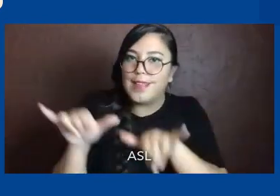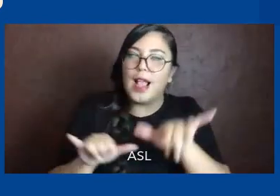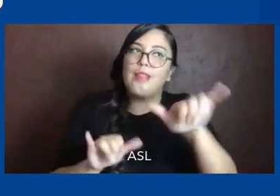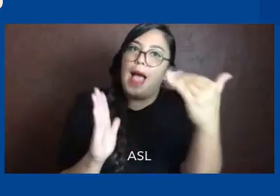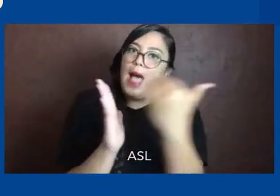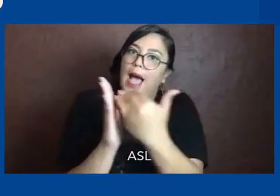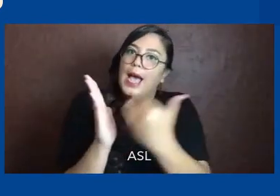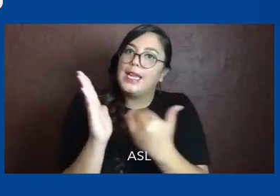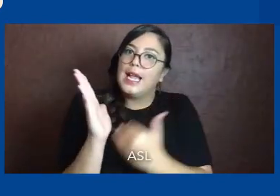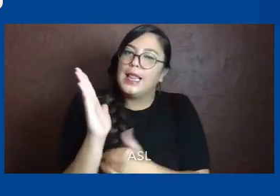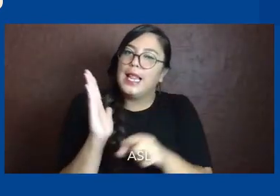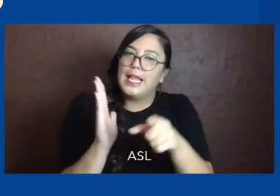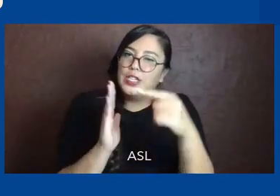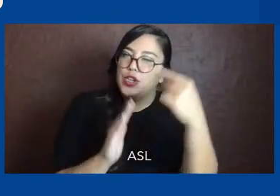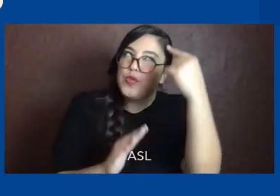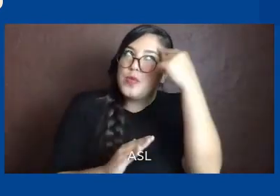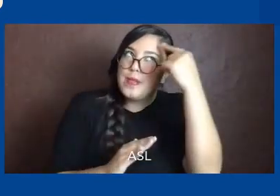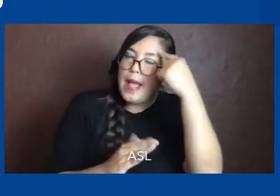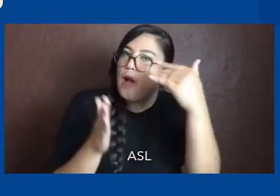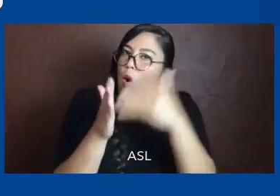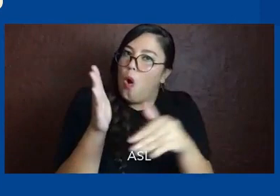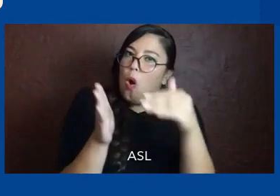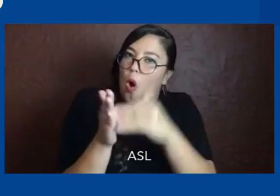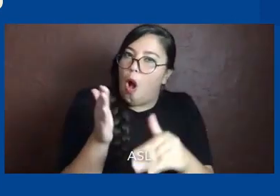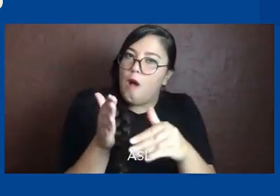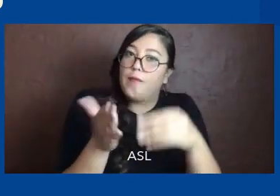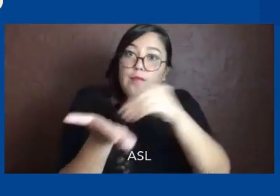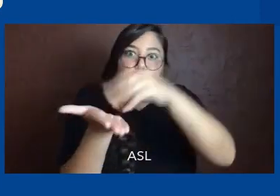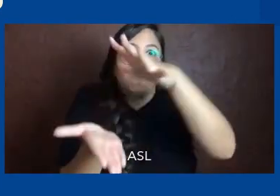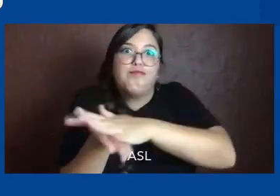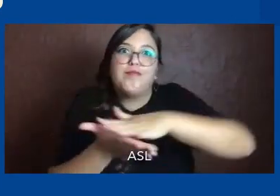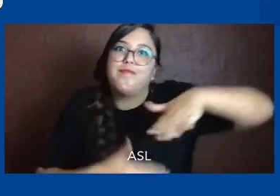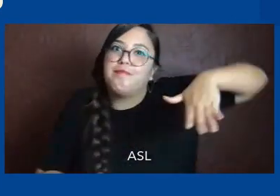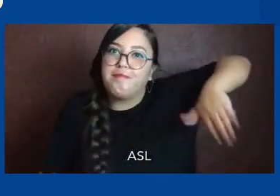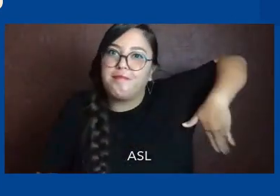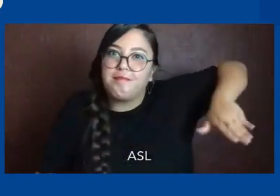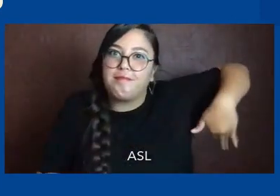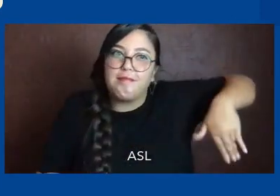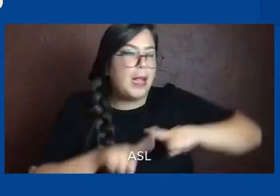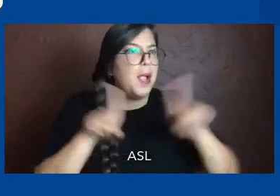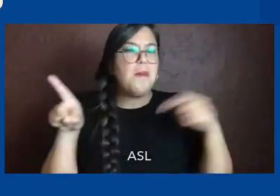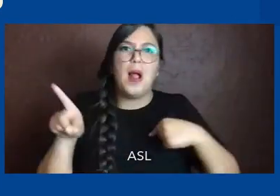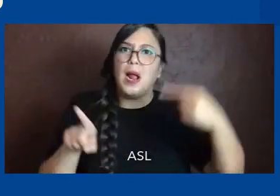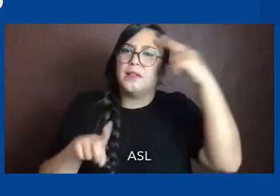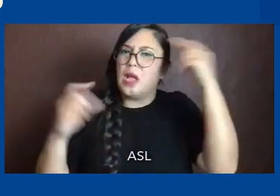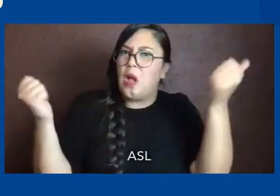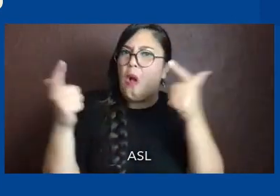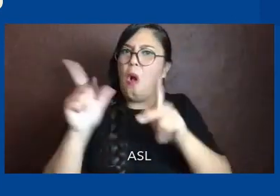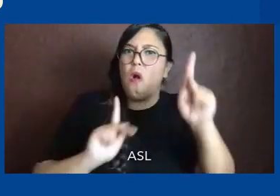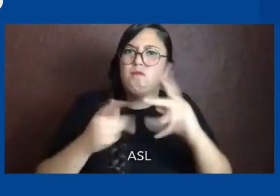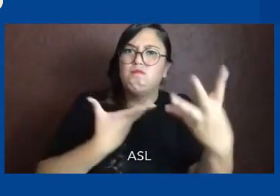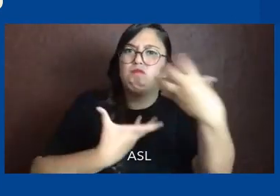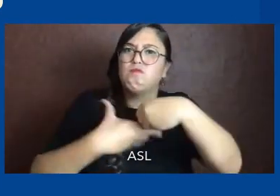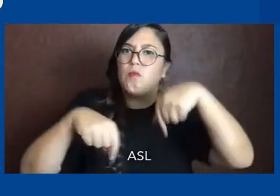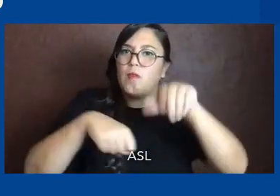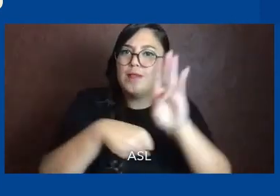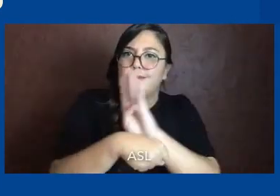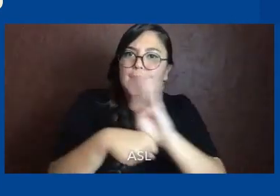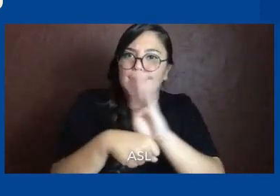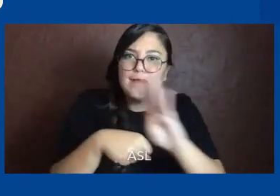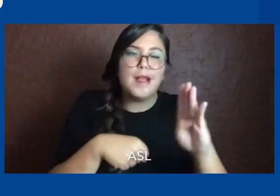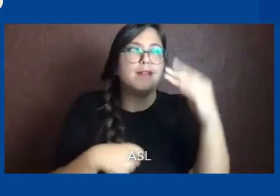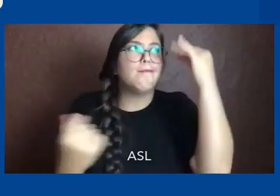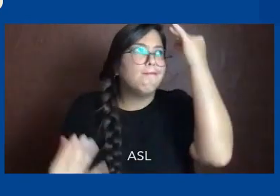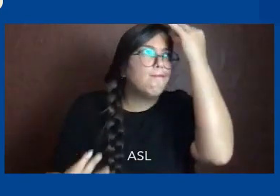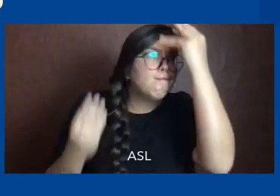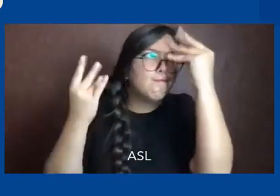isn't. That I think anyone working for a long time in the business has this going on in their head, and now it's like out there on paper for all of us to just use it as